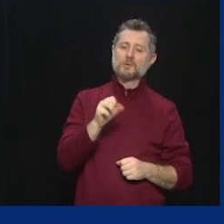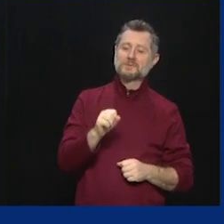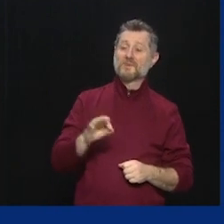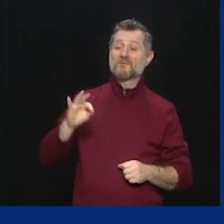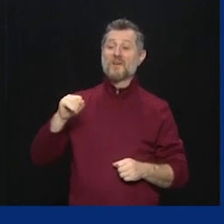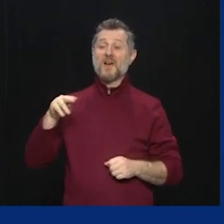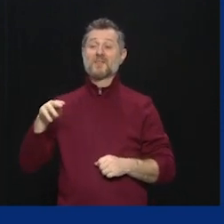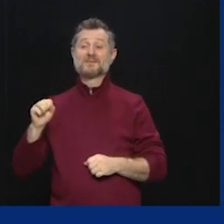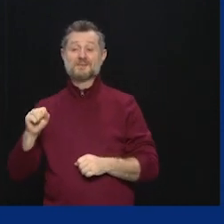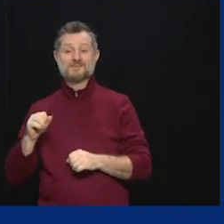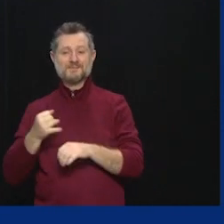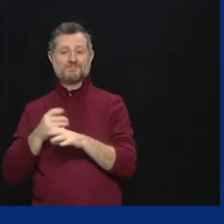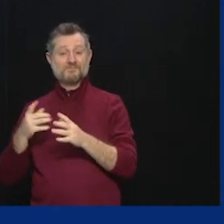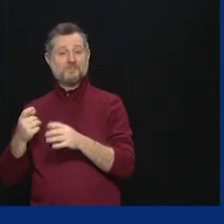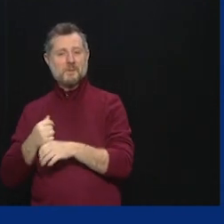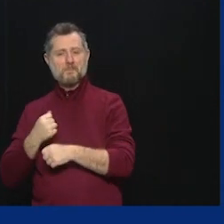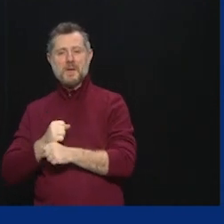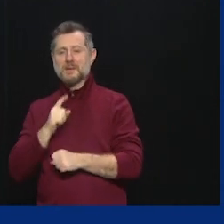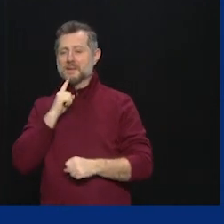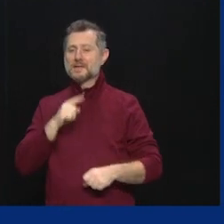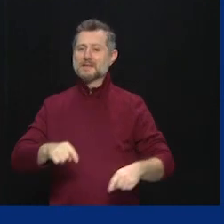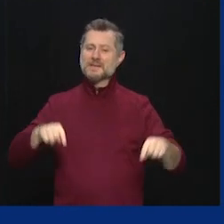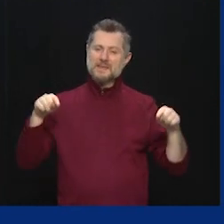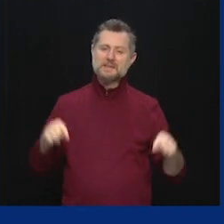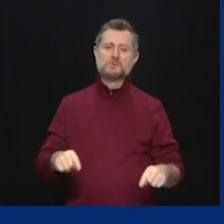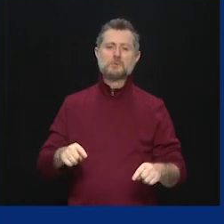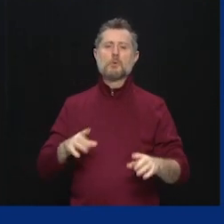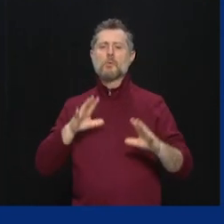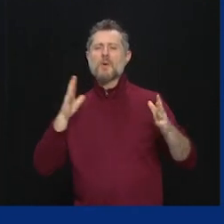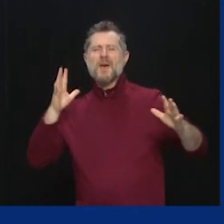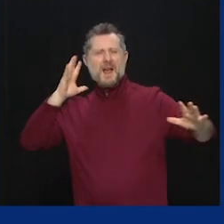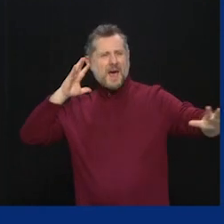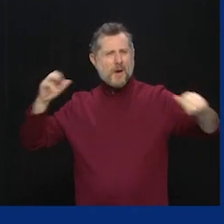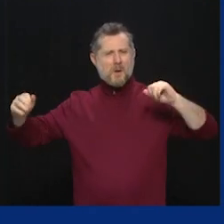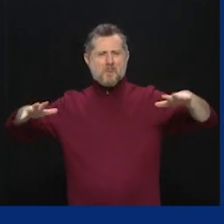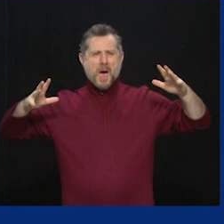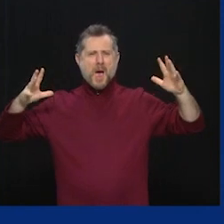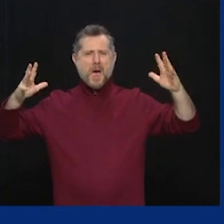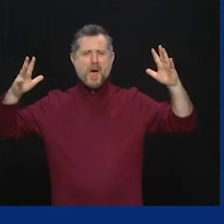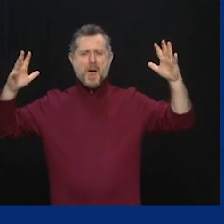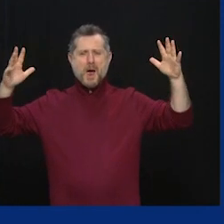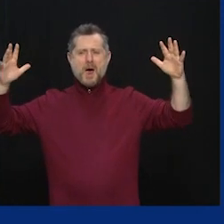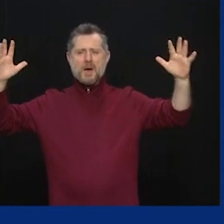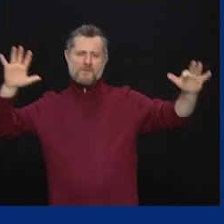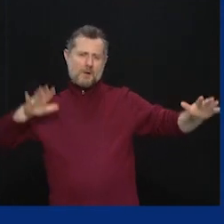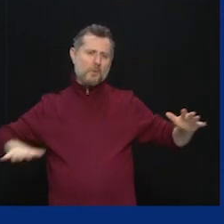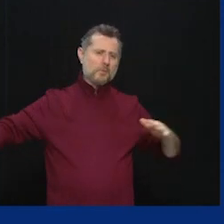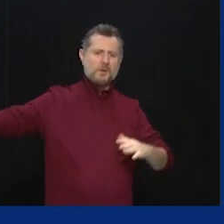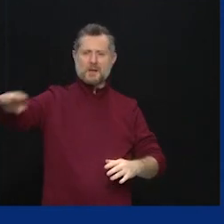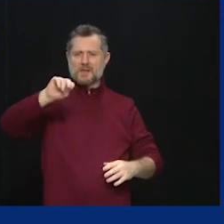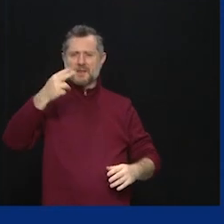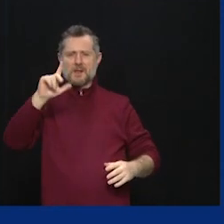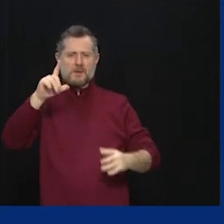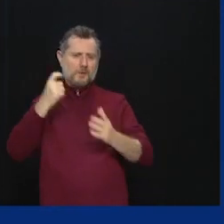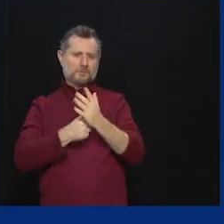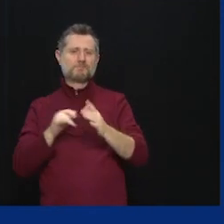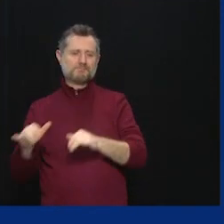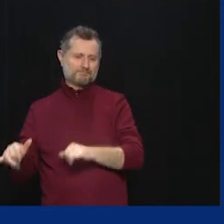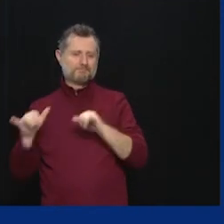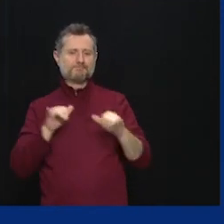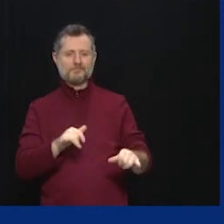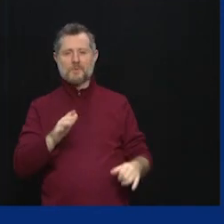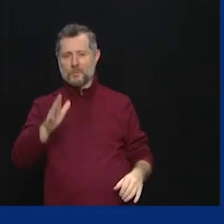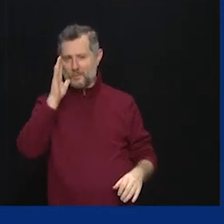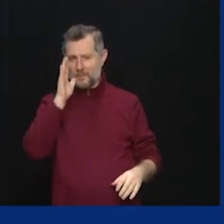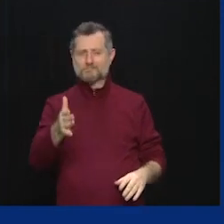Islanders arena the loudest in the NHL, and I think you're going to see that here as well. And finally,